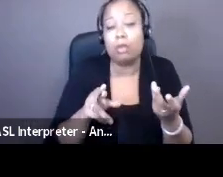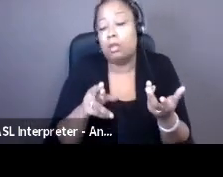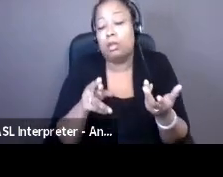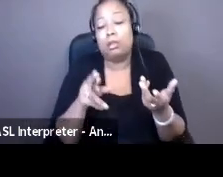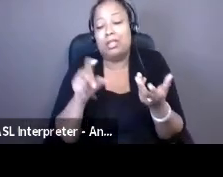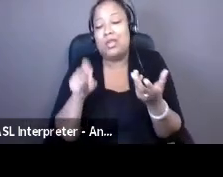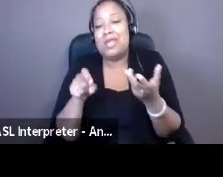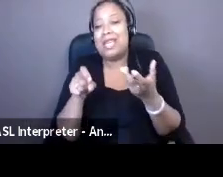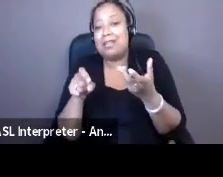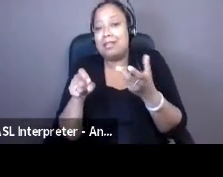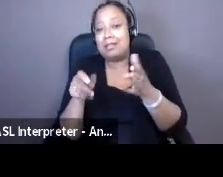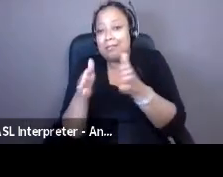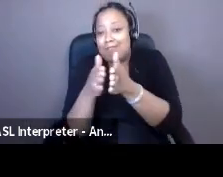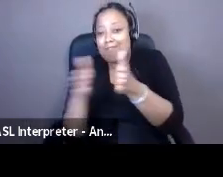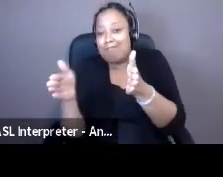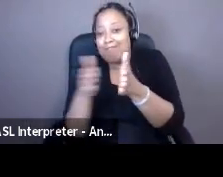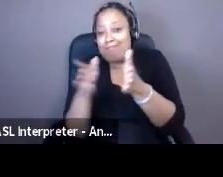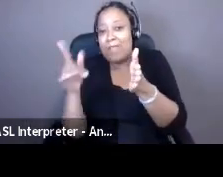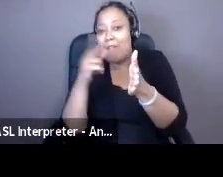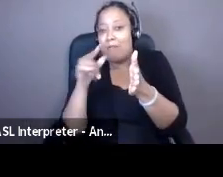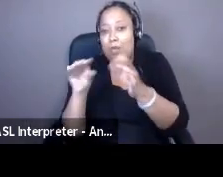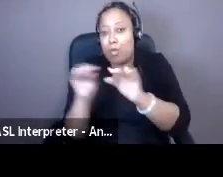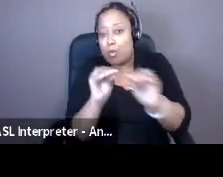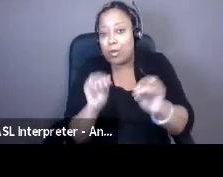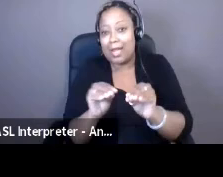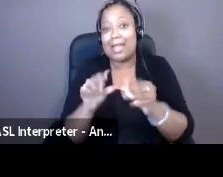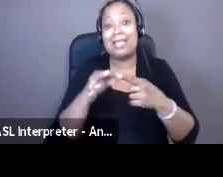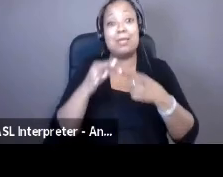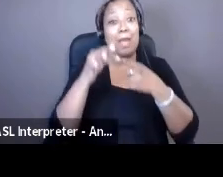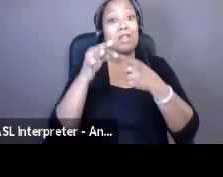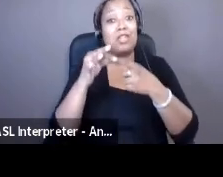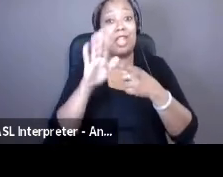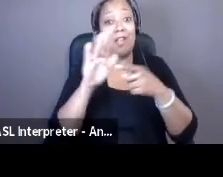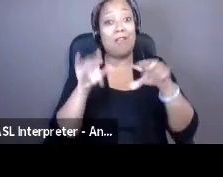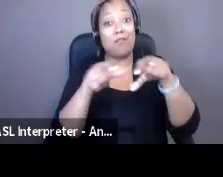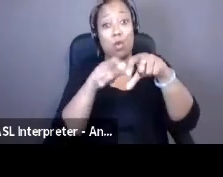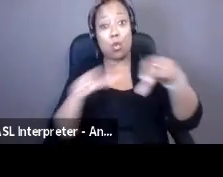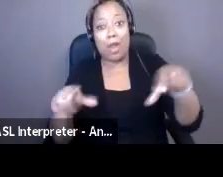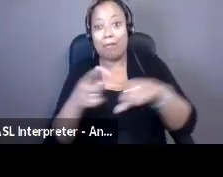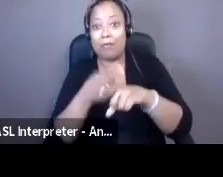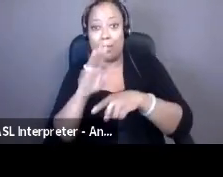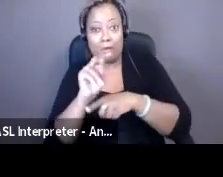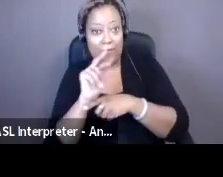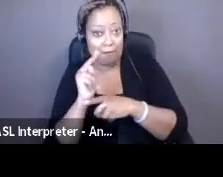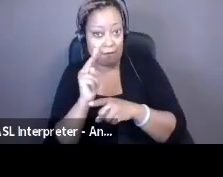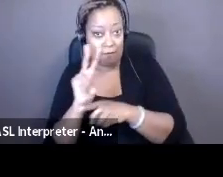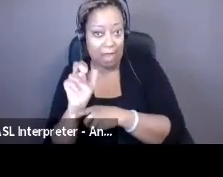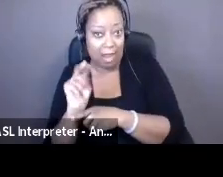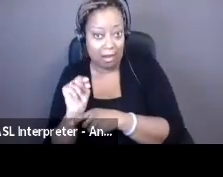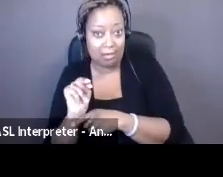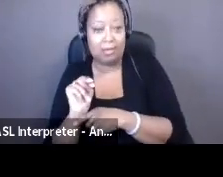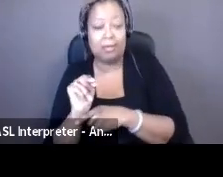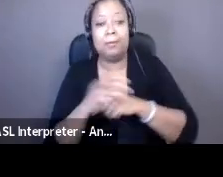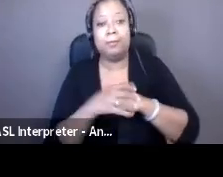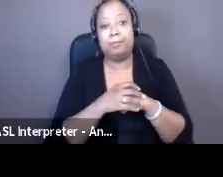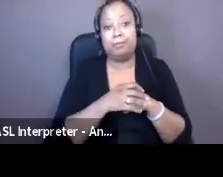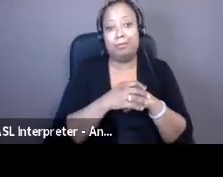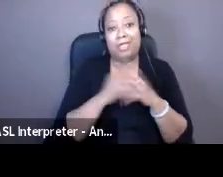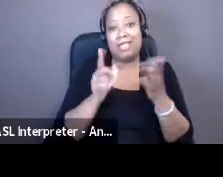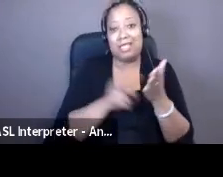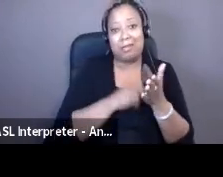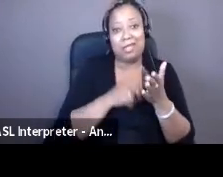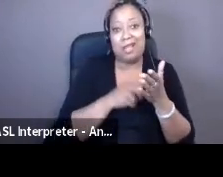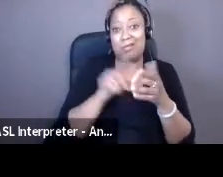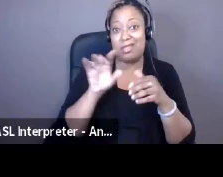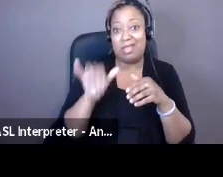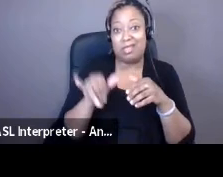space, maneuvering space, especially if you have a ramp that goes out of a van, for instance, down to grade. Sometimes those are 4 feet